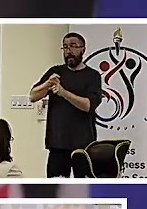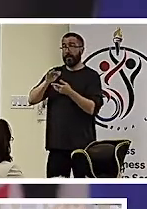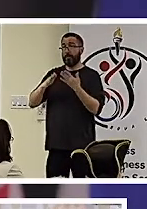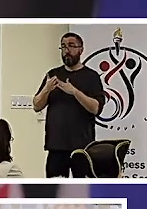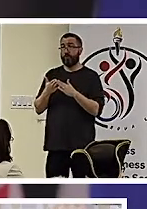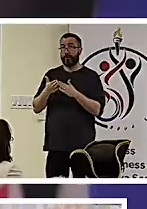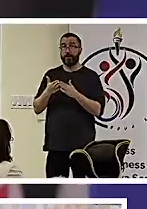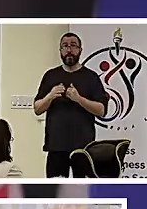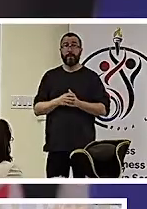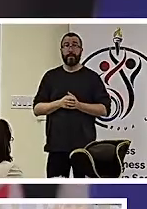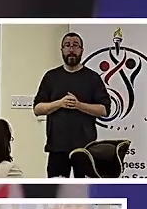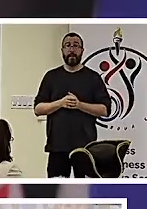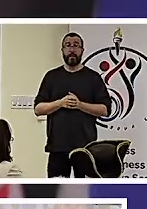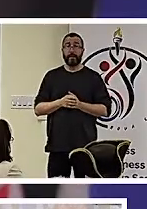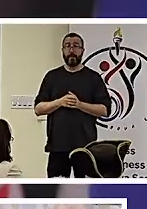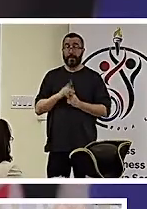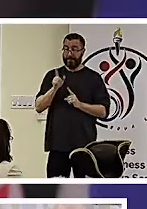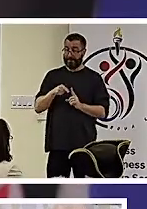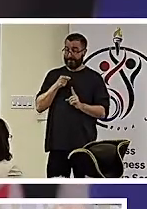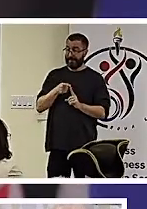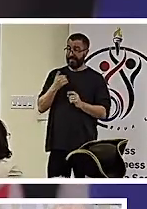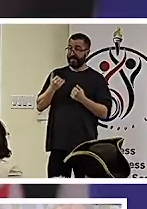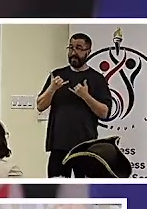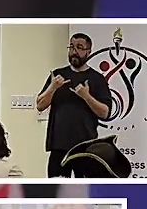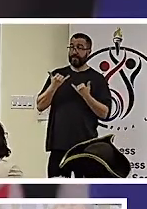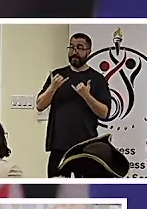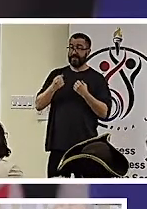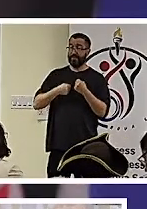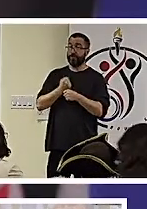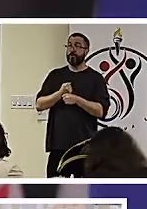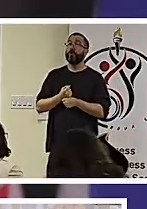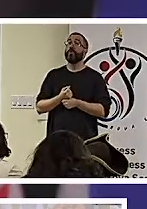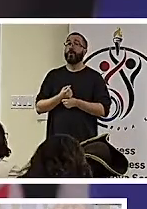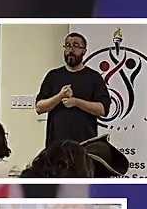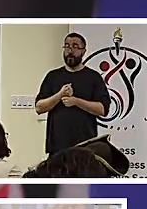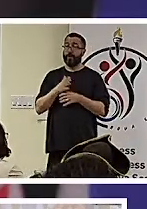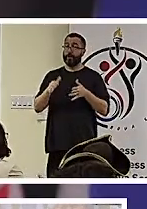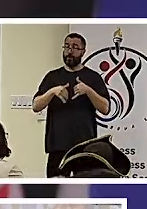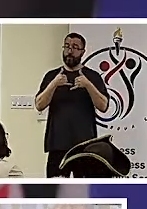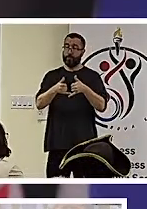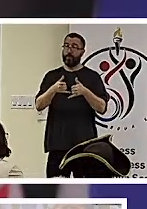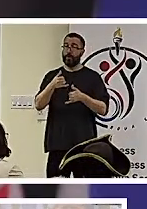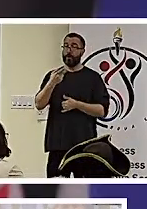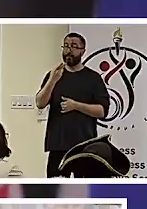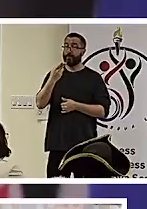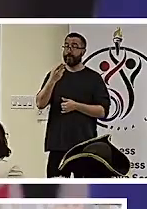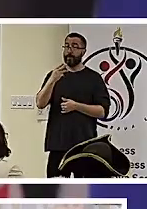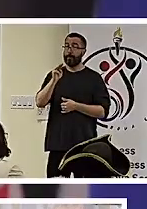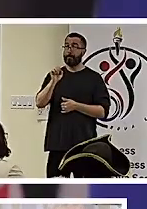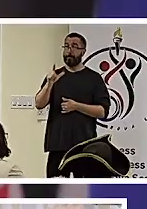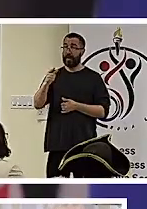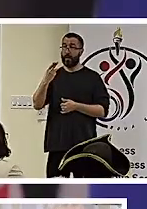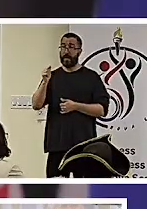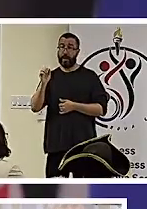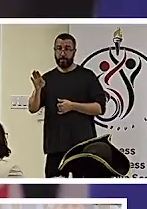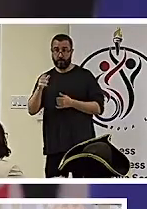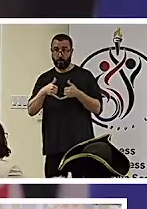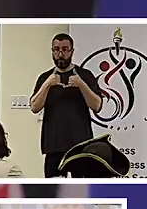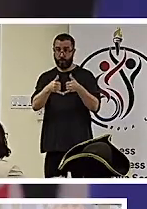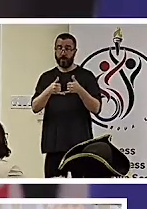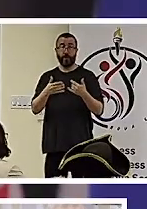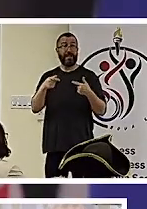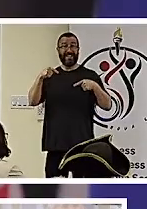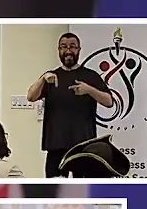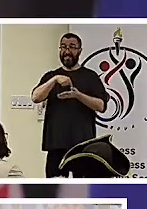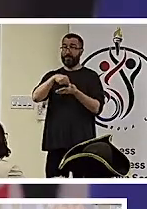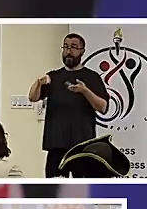lives. Particularly, this year's recipients of the Hebb Hourglass Action Awards. It takes a lot of dedicated people to make this week